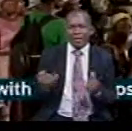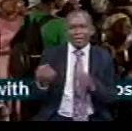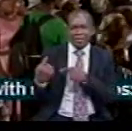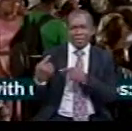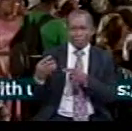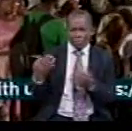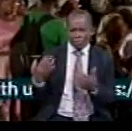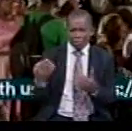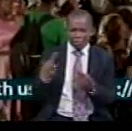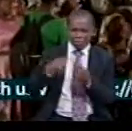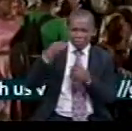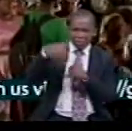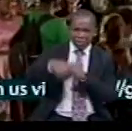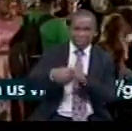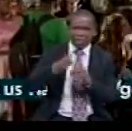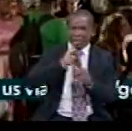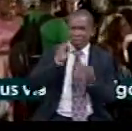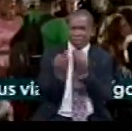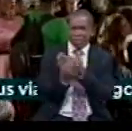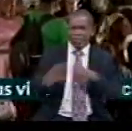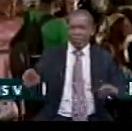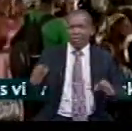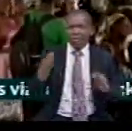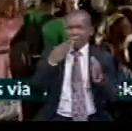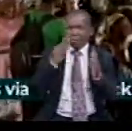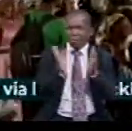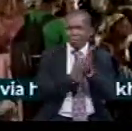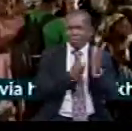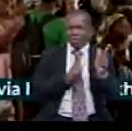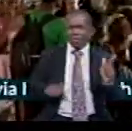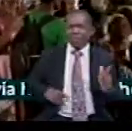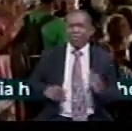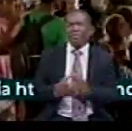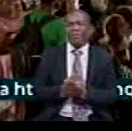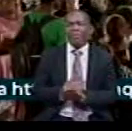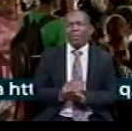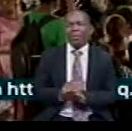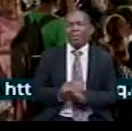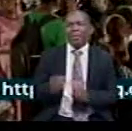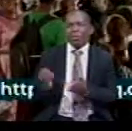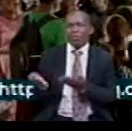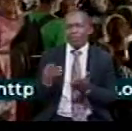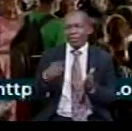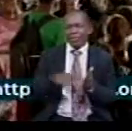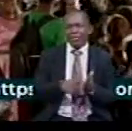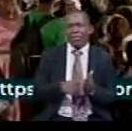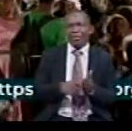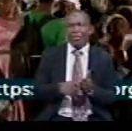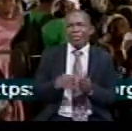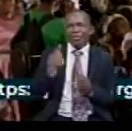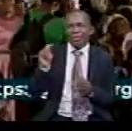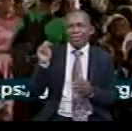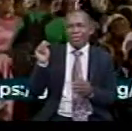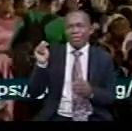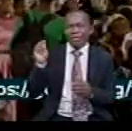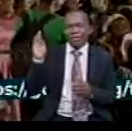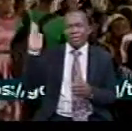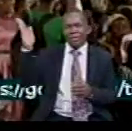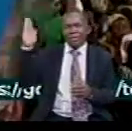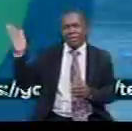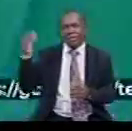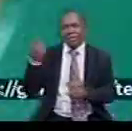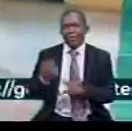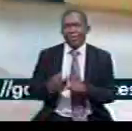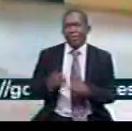free. Praise the Lord. We bring you this testimony from Lagos, though the audio not good, but as a summary of it,